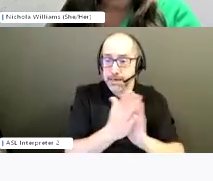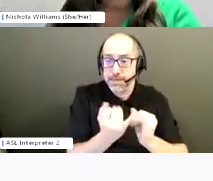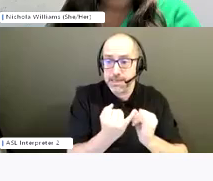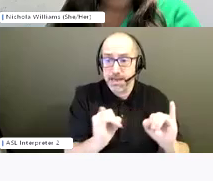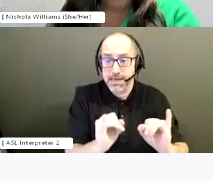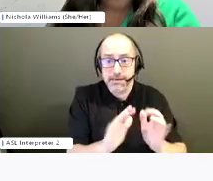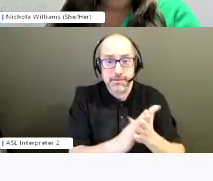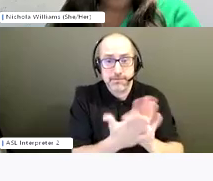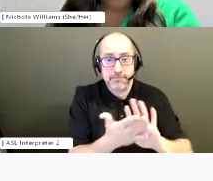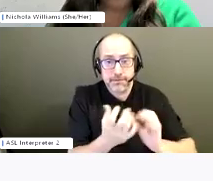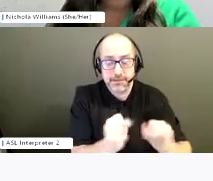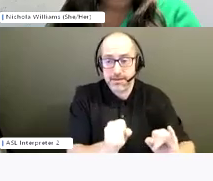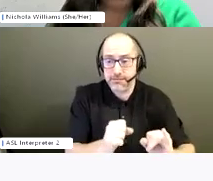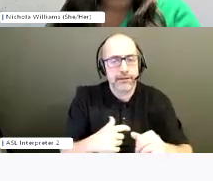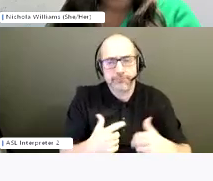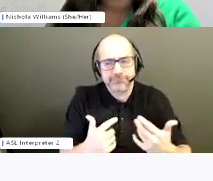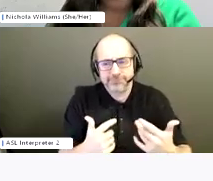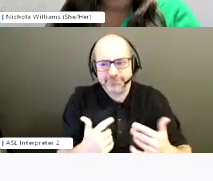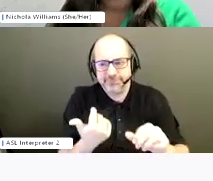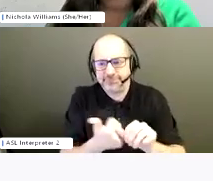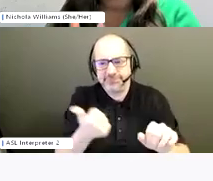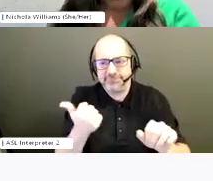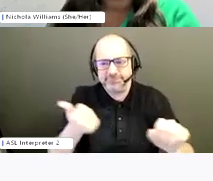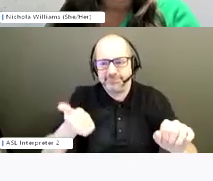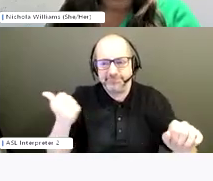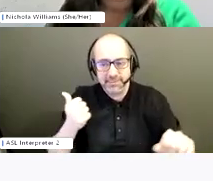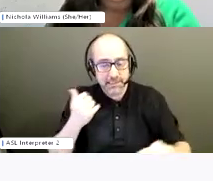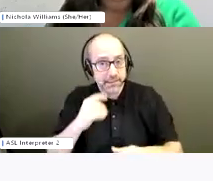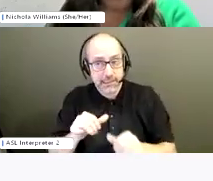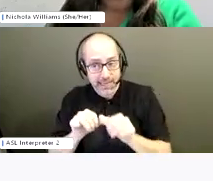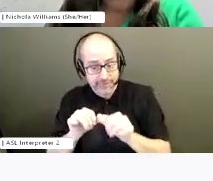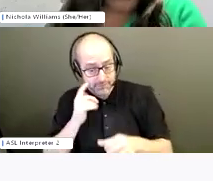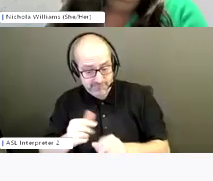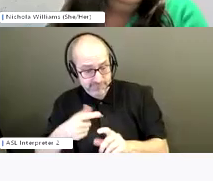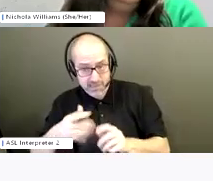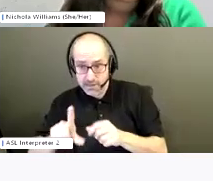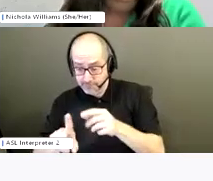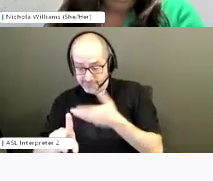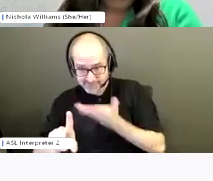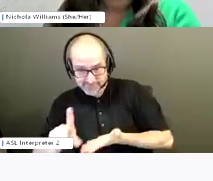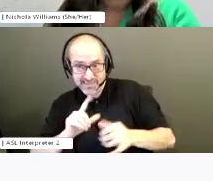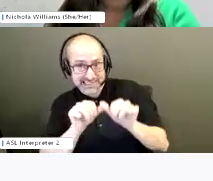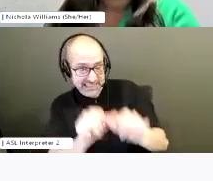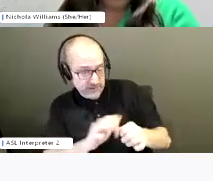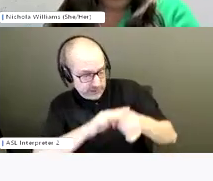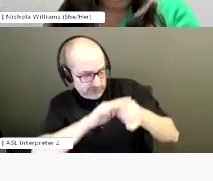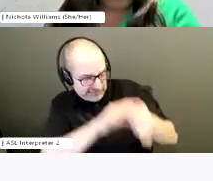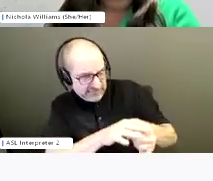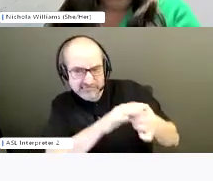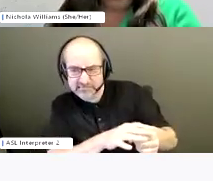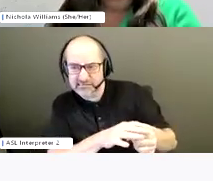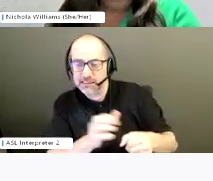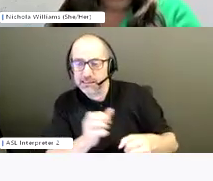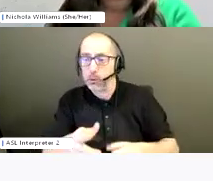the abuse continues through coerced debt or legal battles and other systemic barriers. So, for survivors in